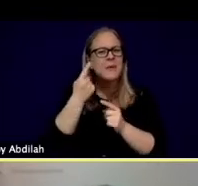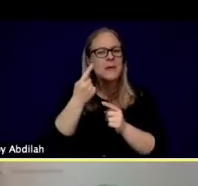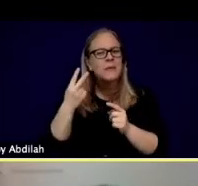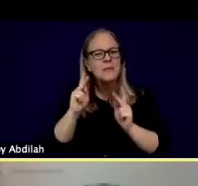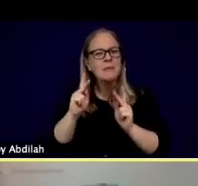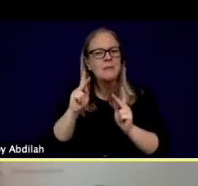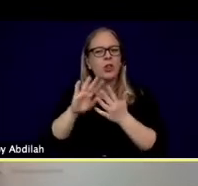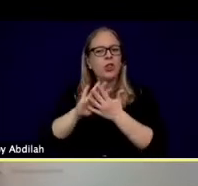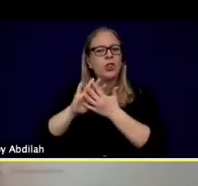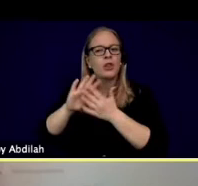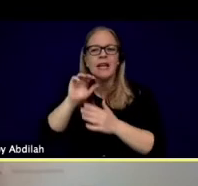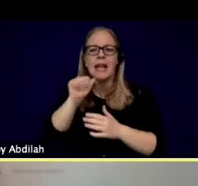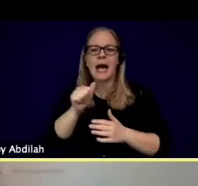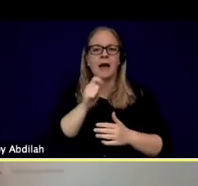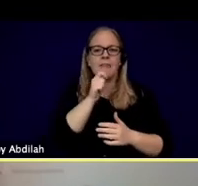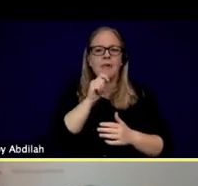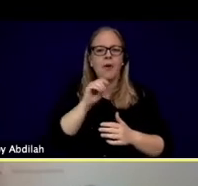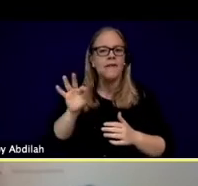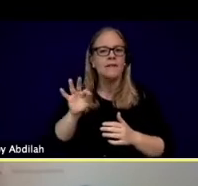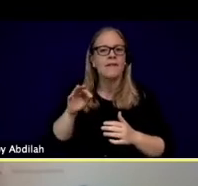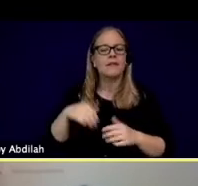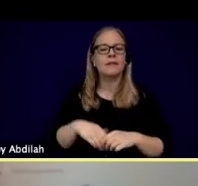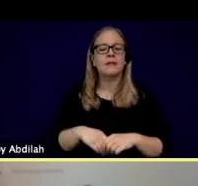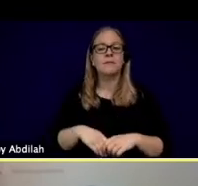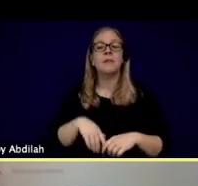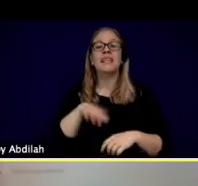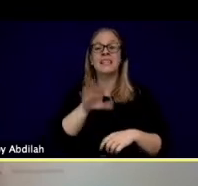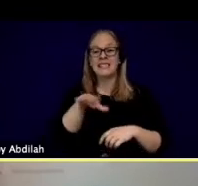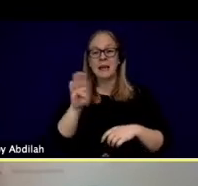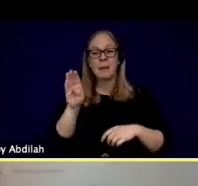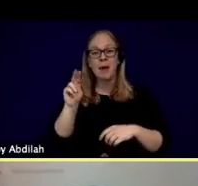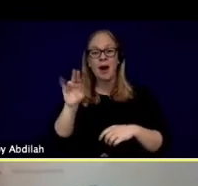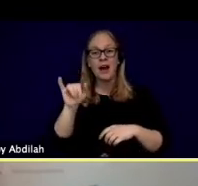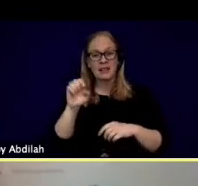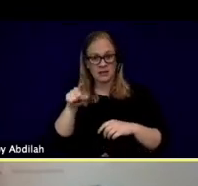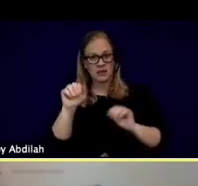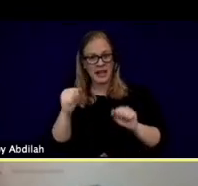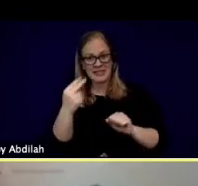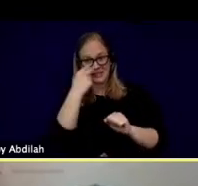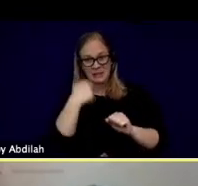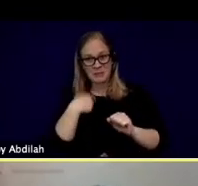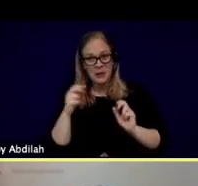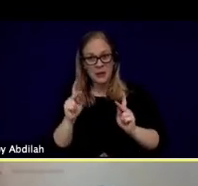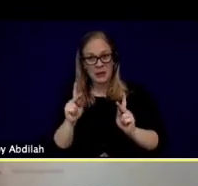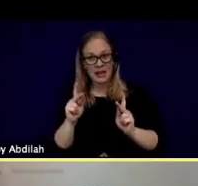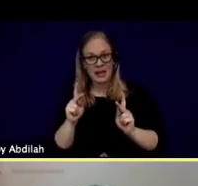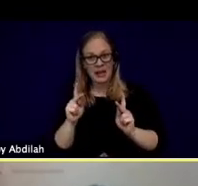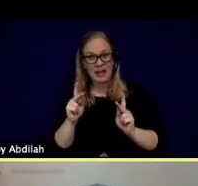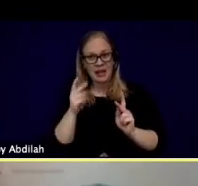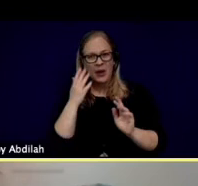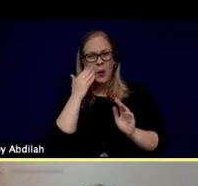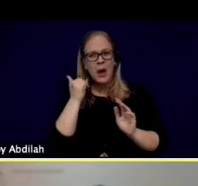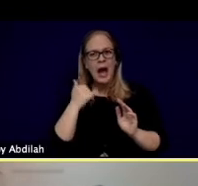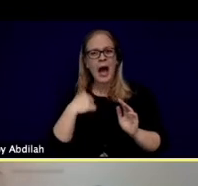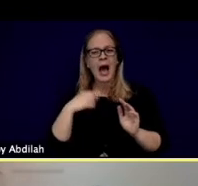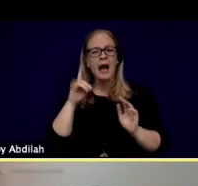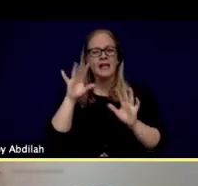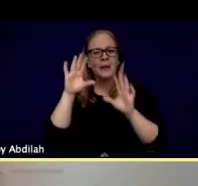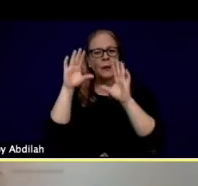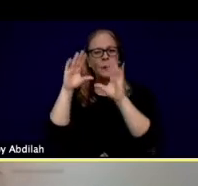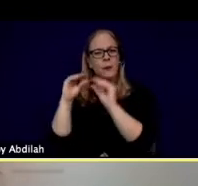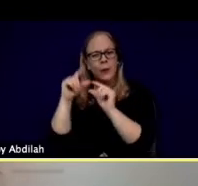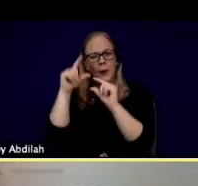option. Bonnie, can I just make sure? Can you see me? Because when I kind of minimize the window,